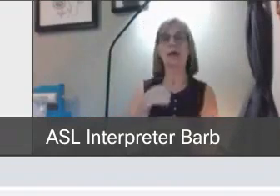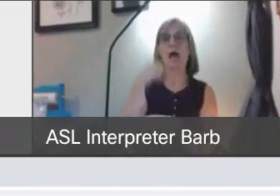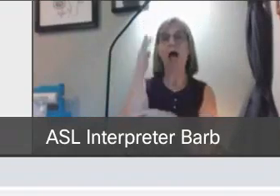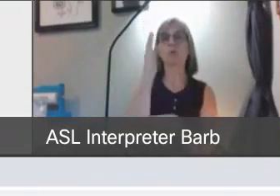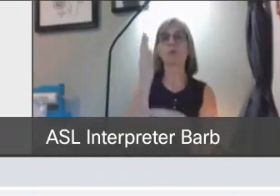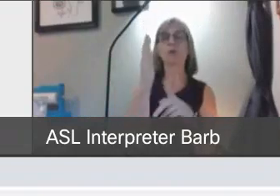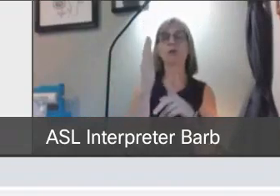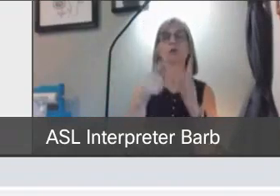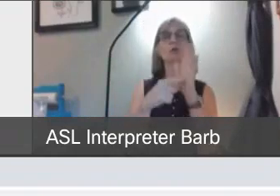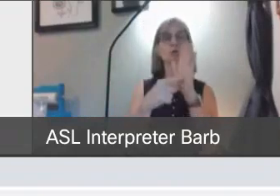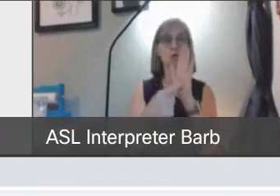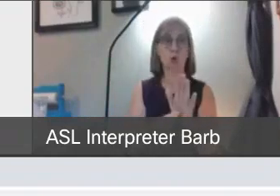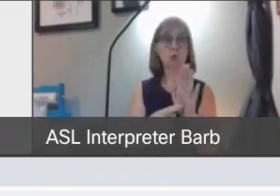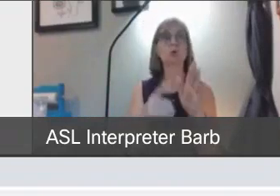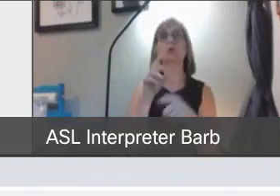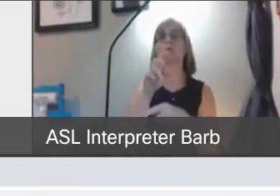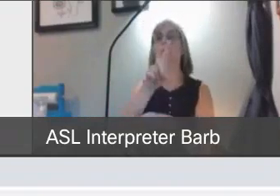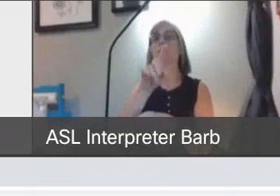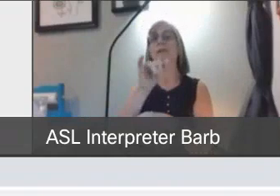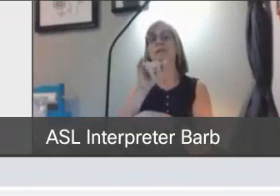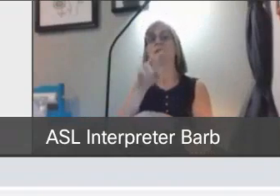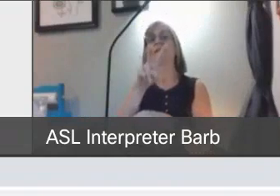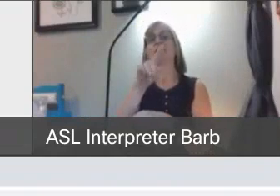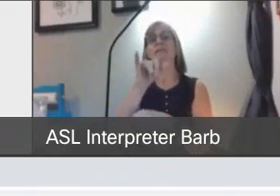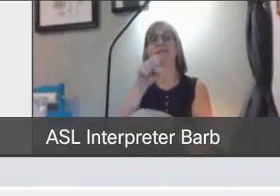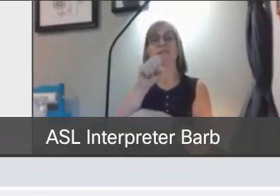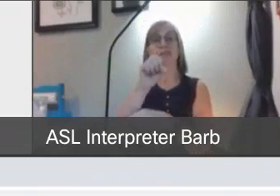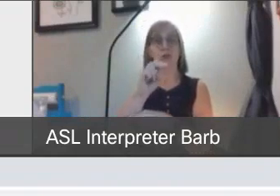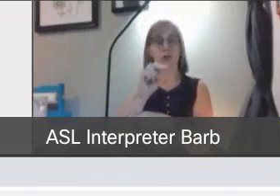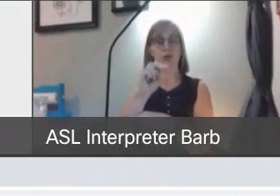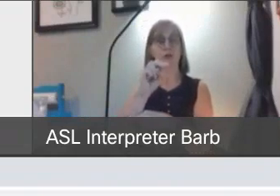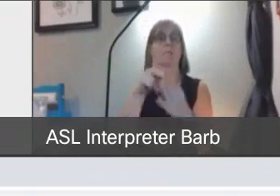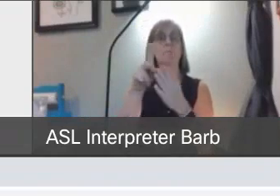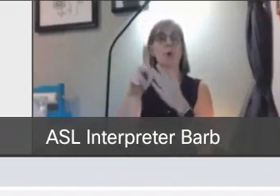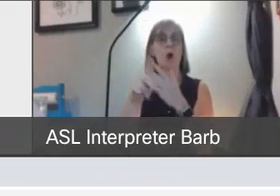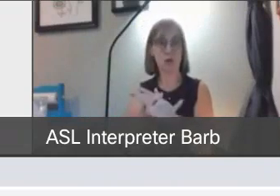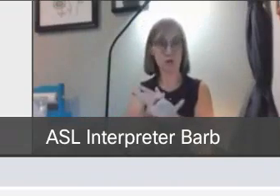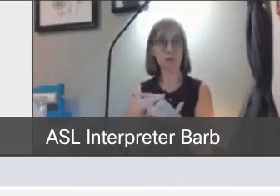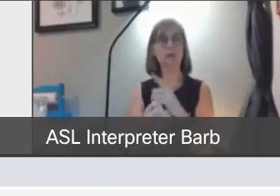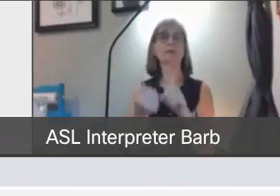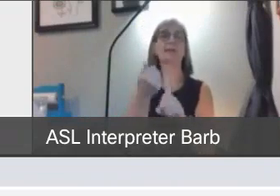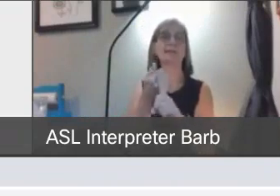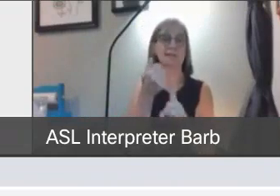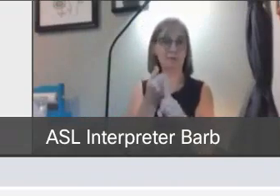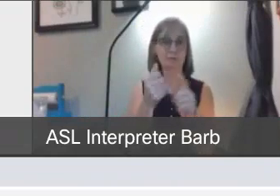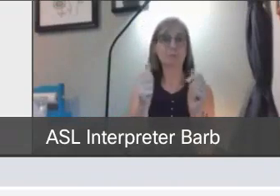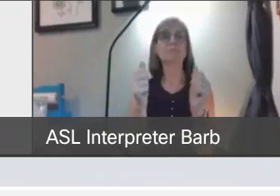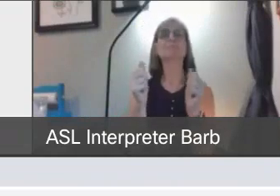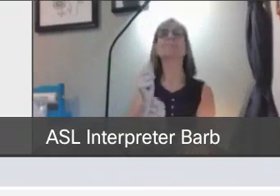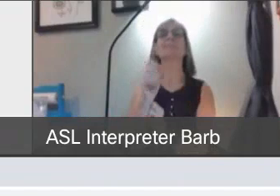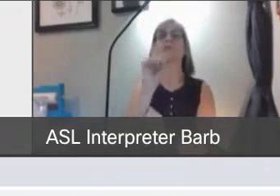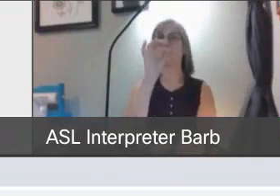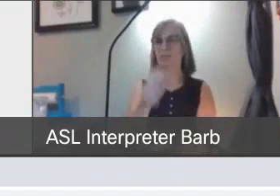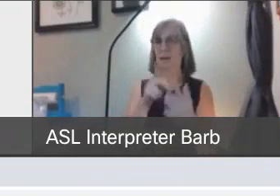Transit project itself. A bit of information about that. And as I mentioned, Division Transit project has been